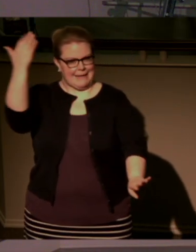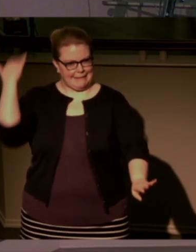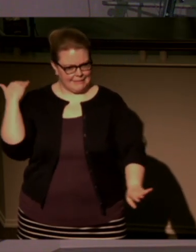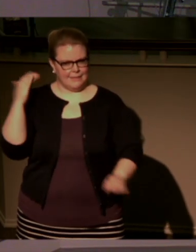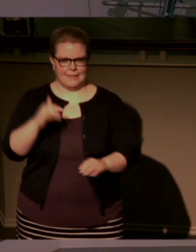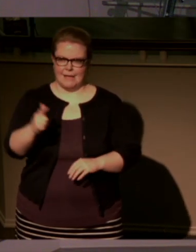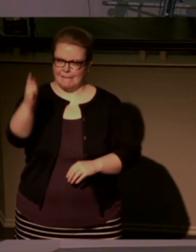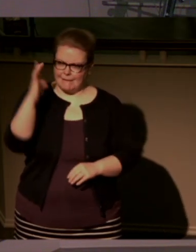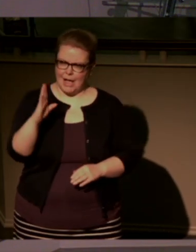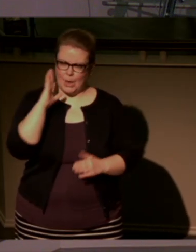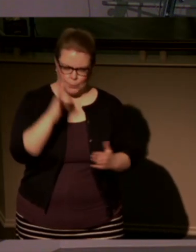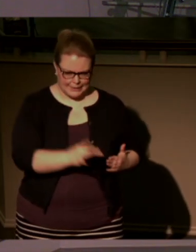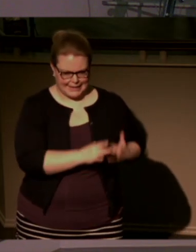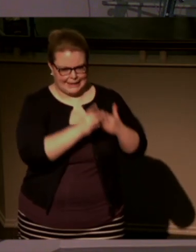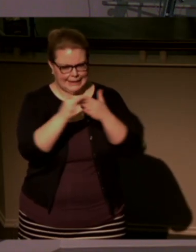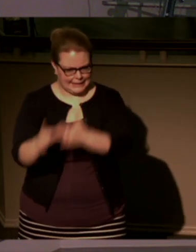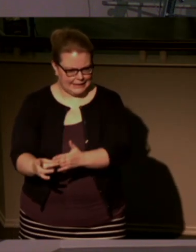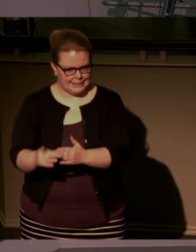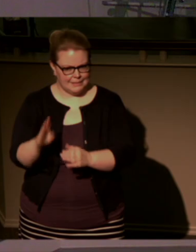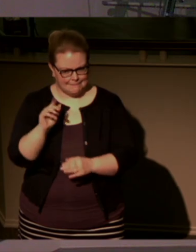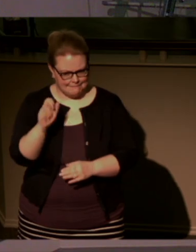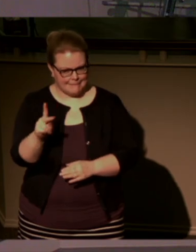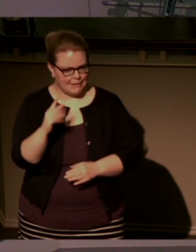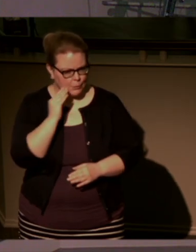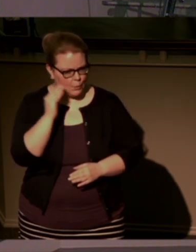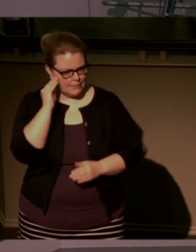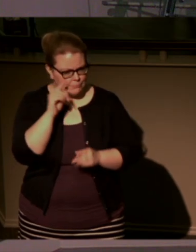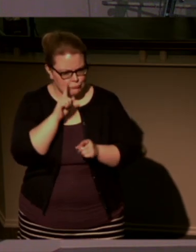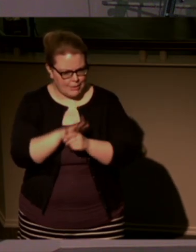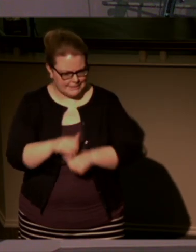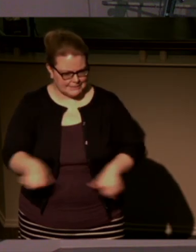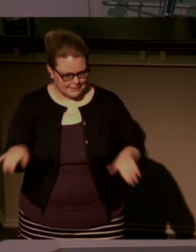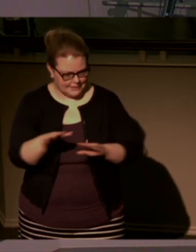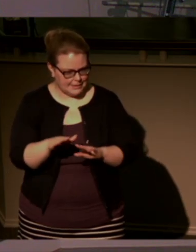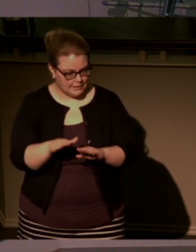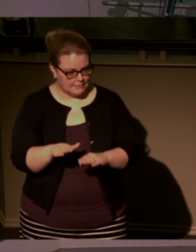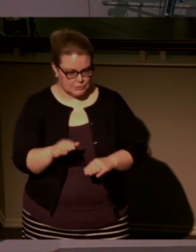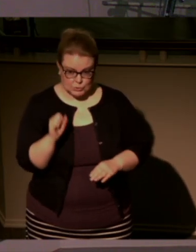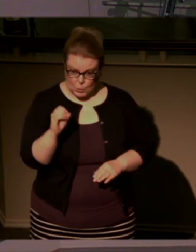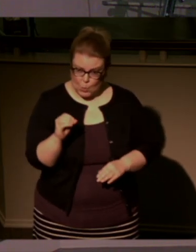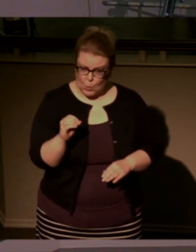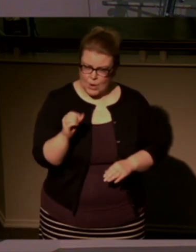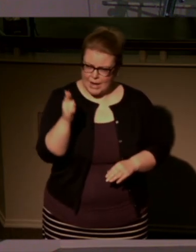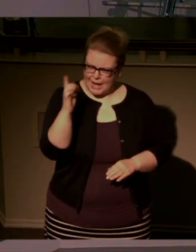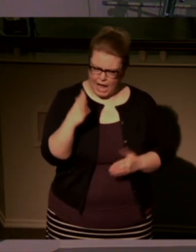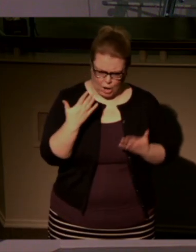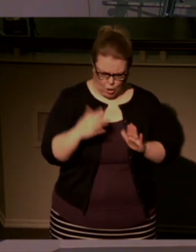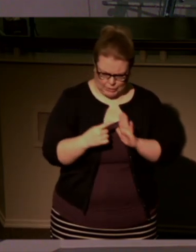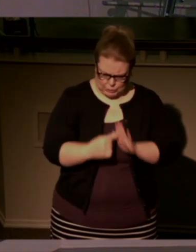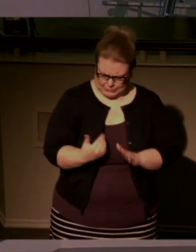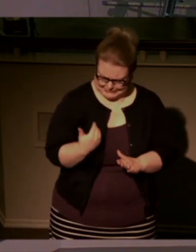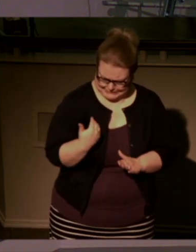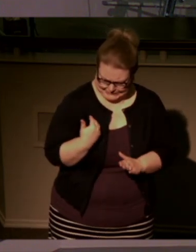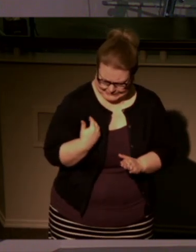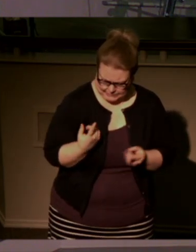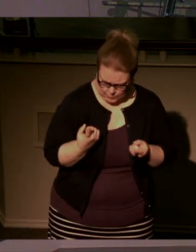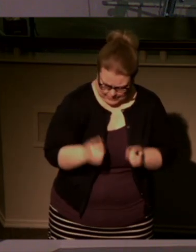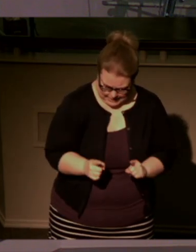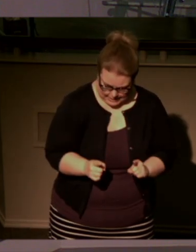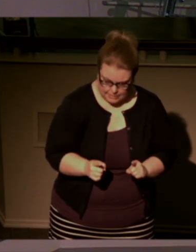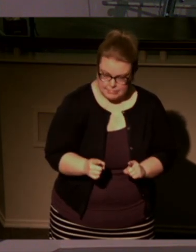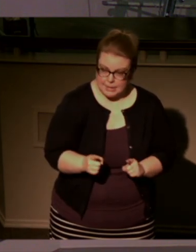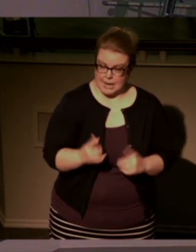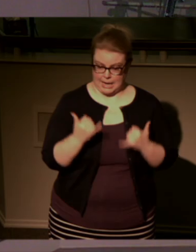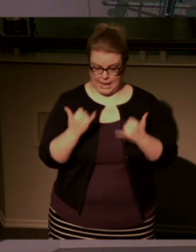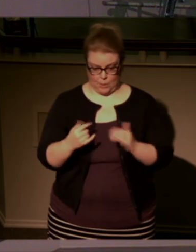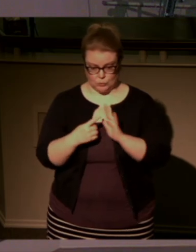them recent history, strong action that He showed them. He's given them His manifest presence through the pillar